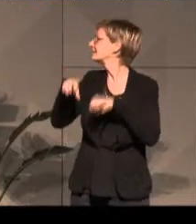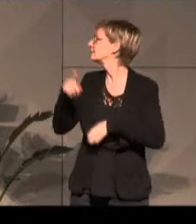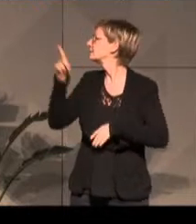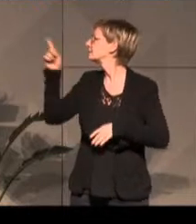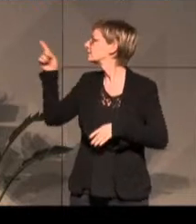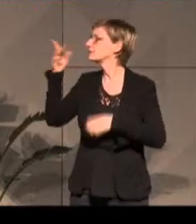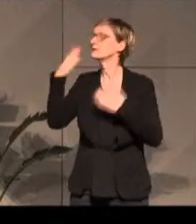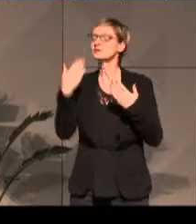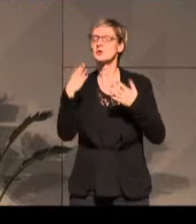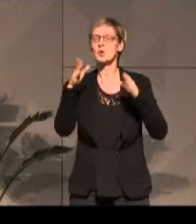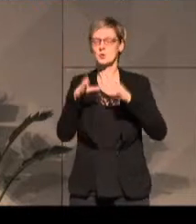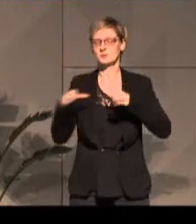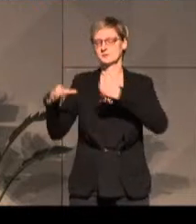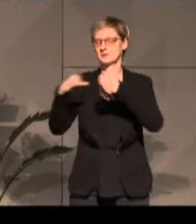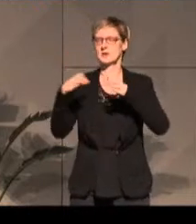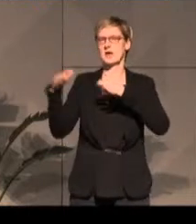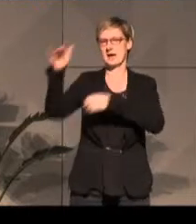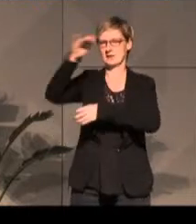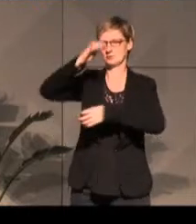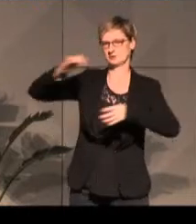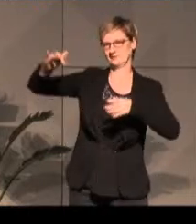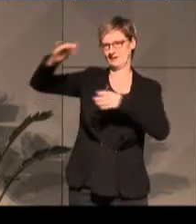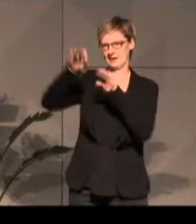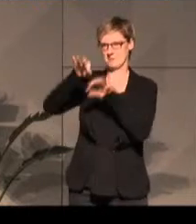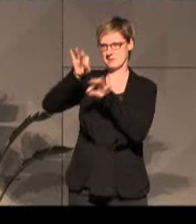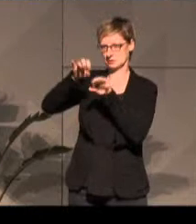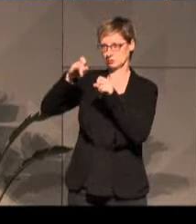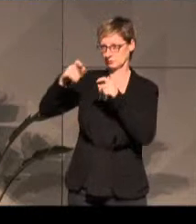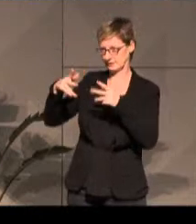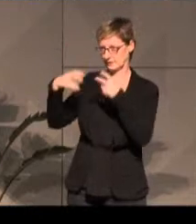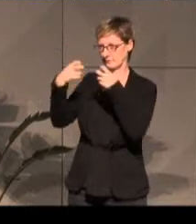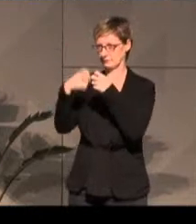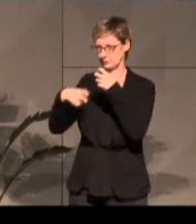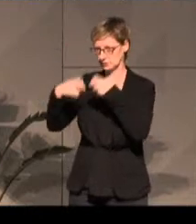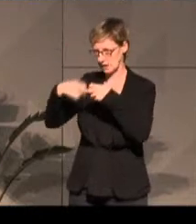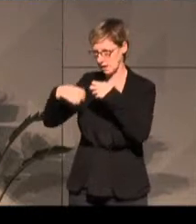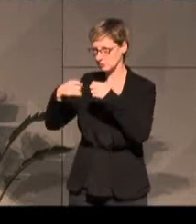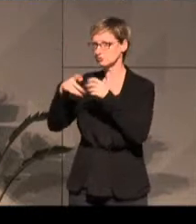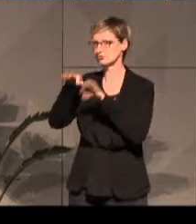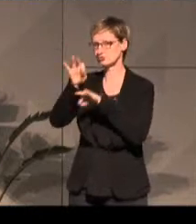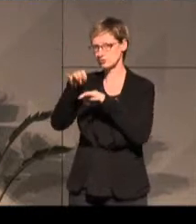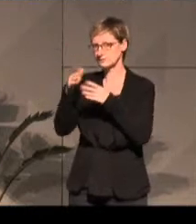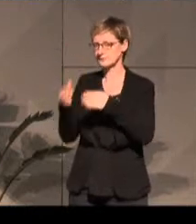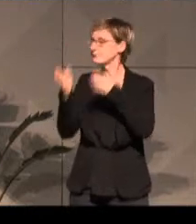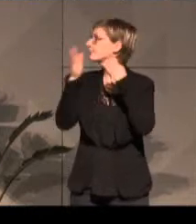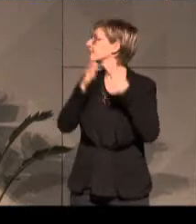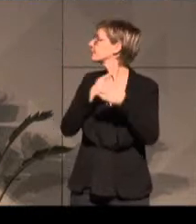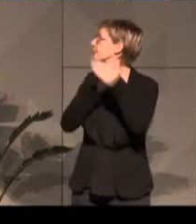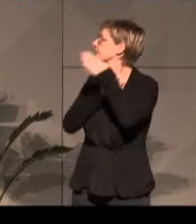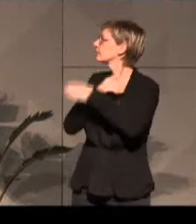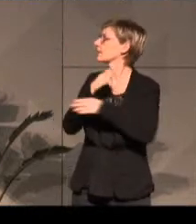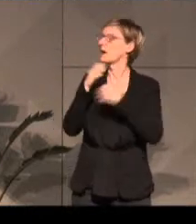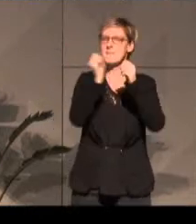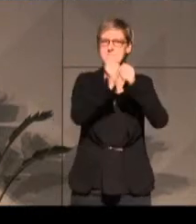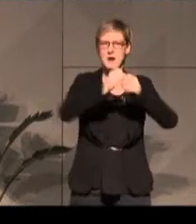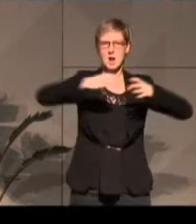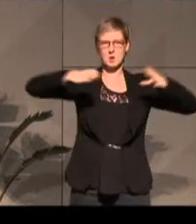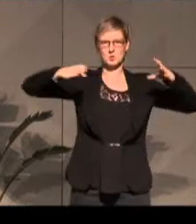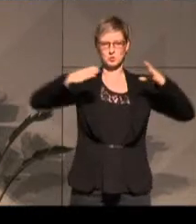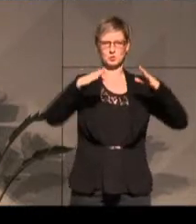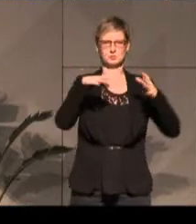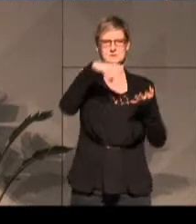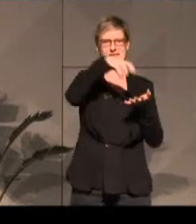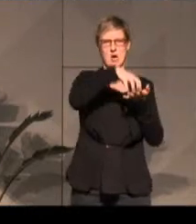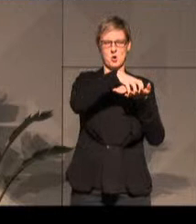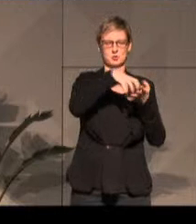Central Met City here on the right-hand side. This is where we did the atmospheric and physical measurements. There's Balloon Town